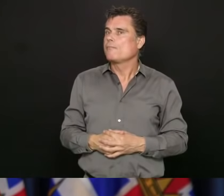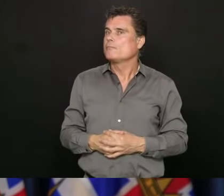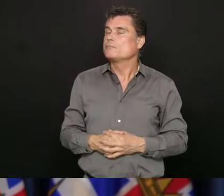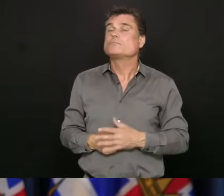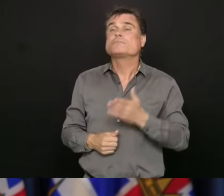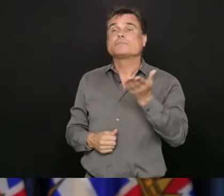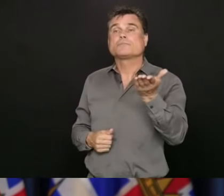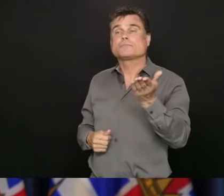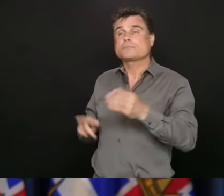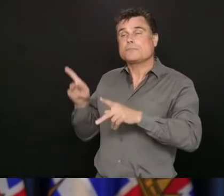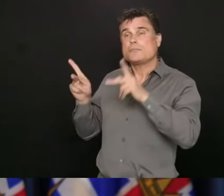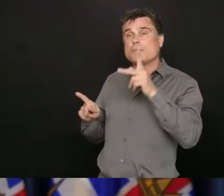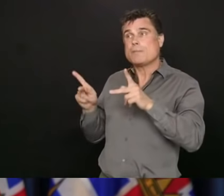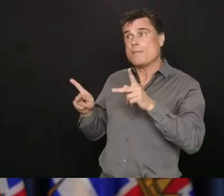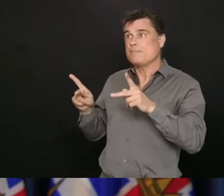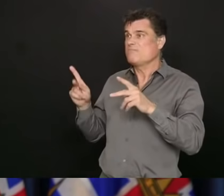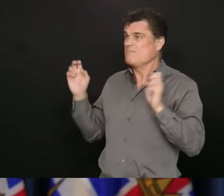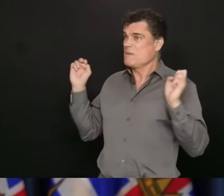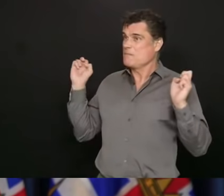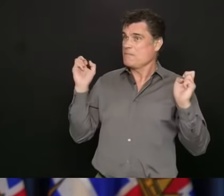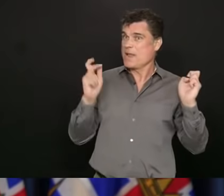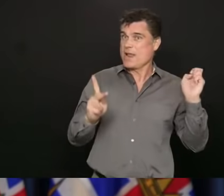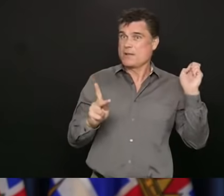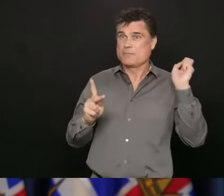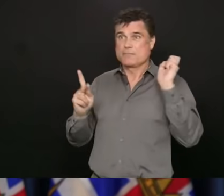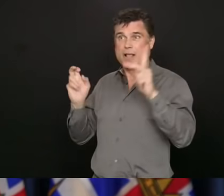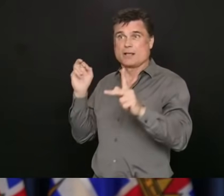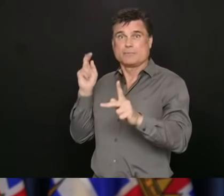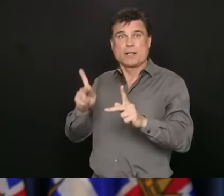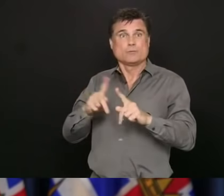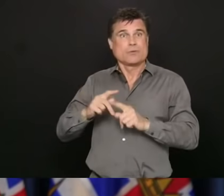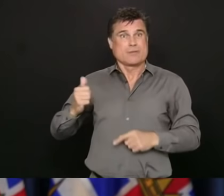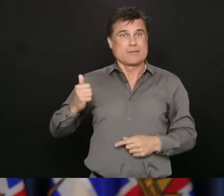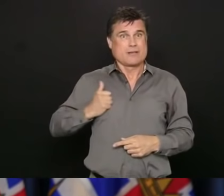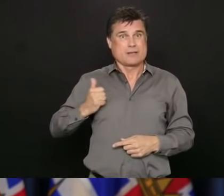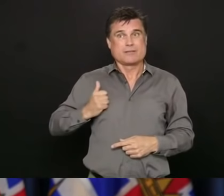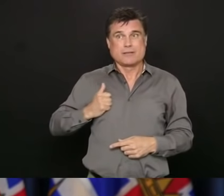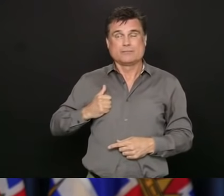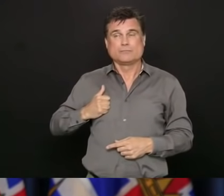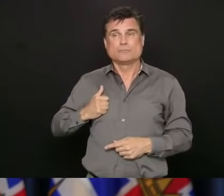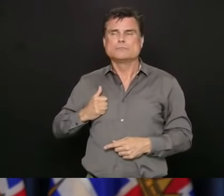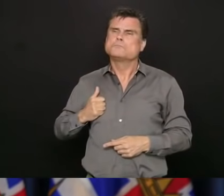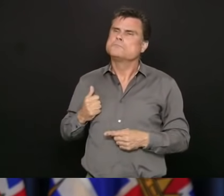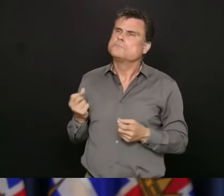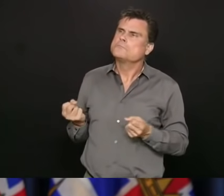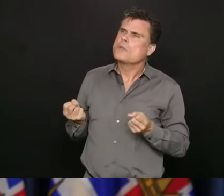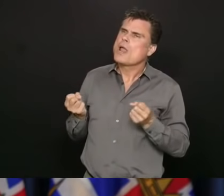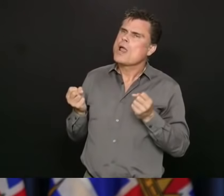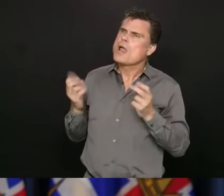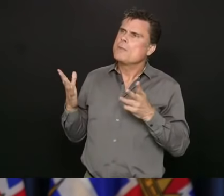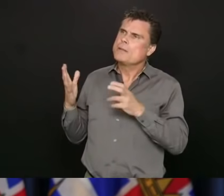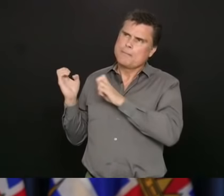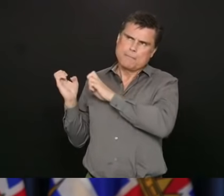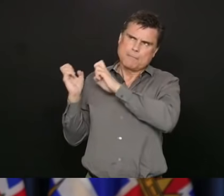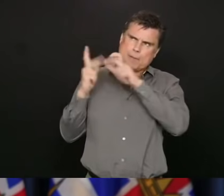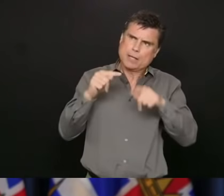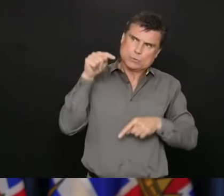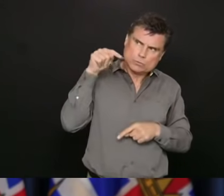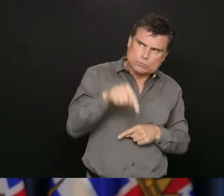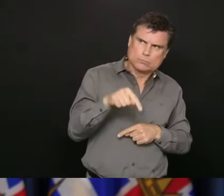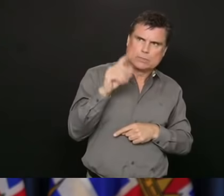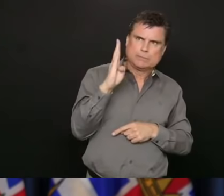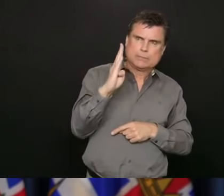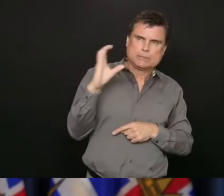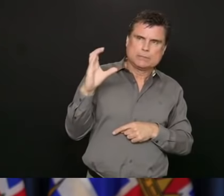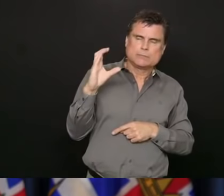BC, and how many of them have been sent to quarantine sites from airport? And can you also clarify that whether they have been quarantined because of